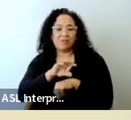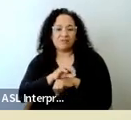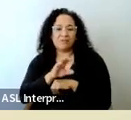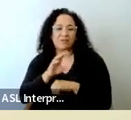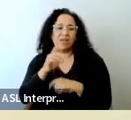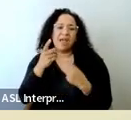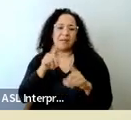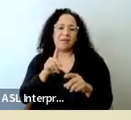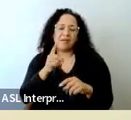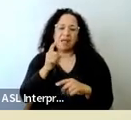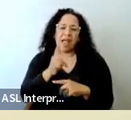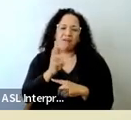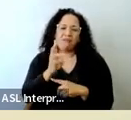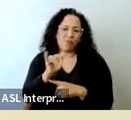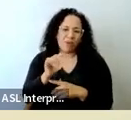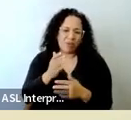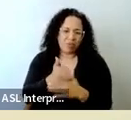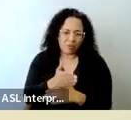pilot. We can go on